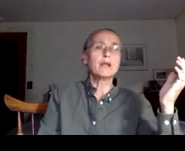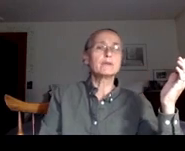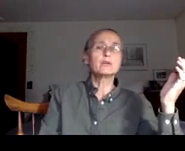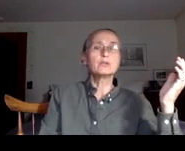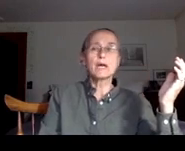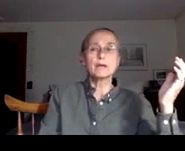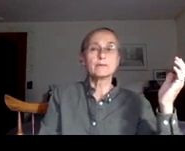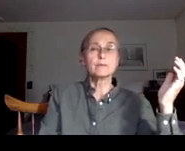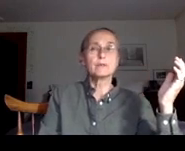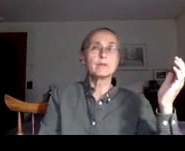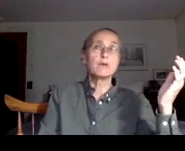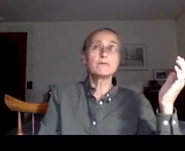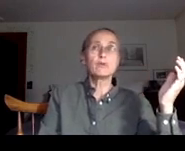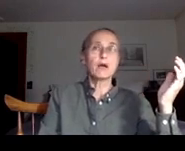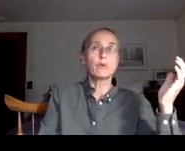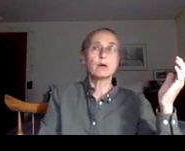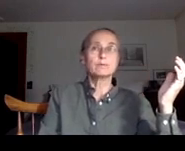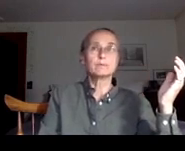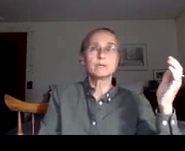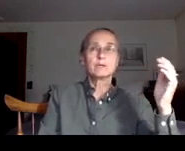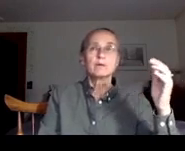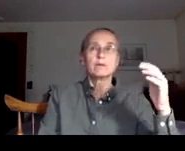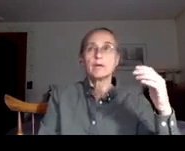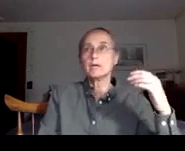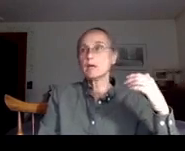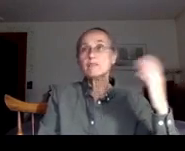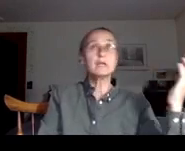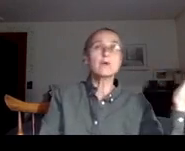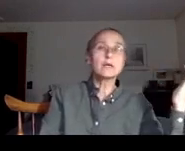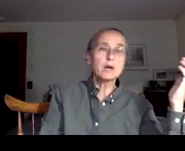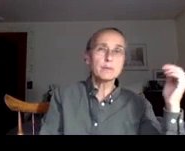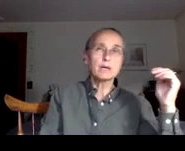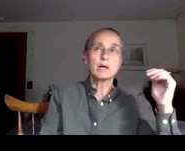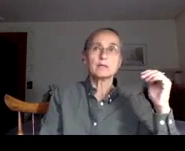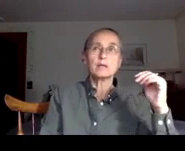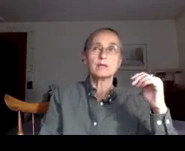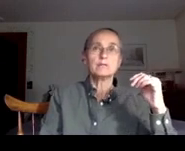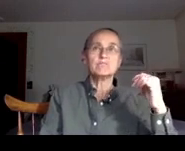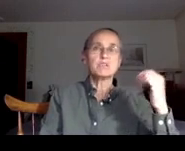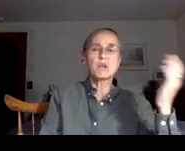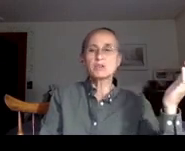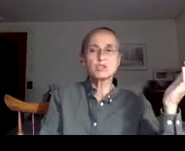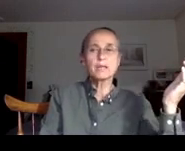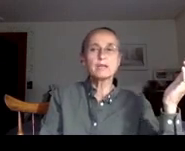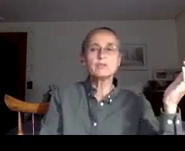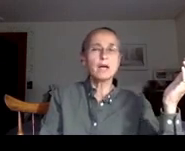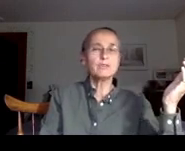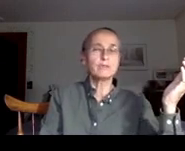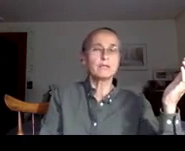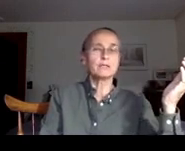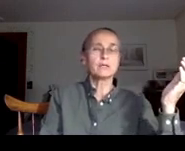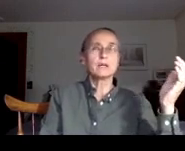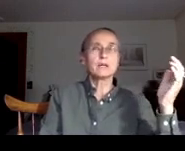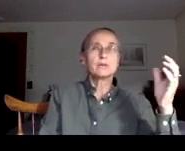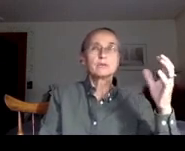child's not having a good day. They don't feel that well. They have an earache coming on and they're not showing any signs